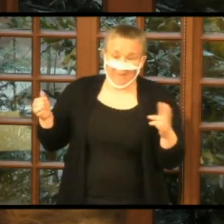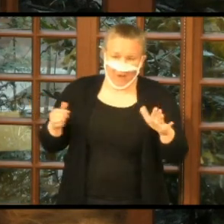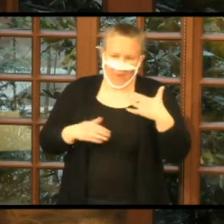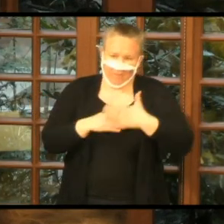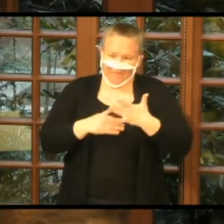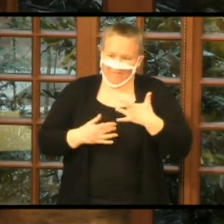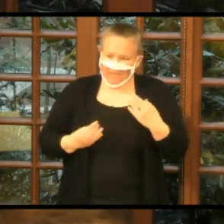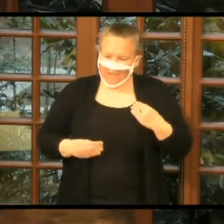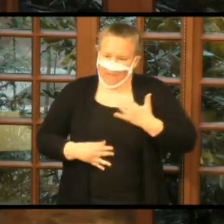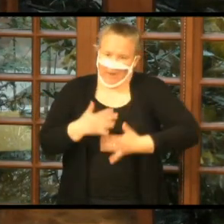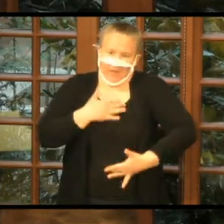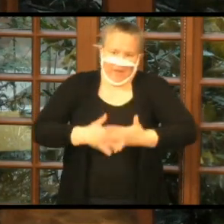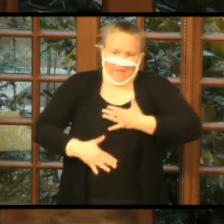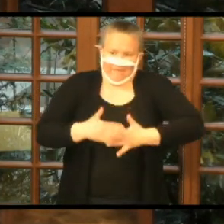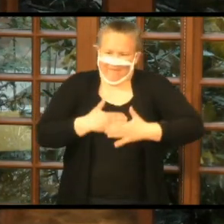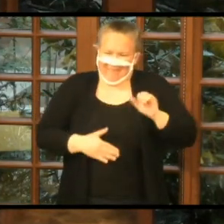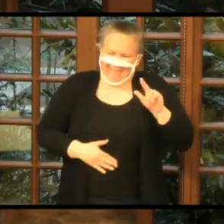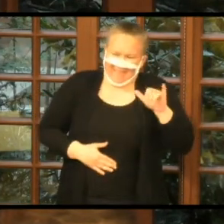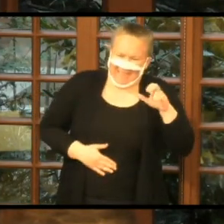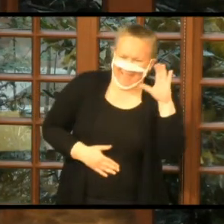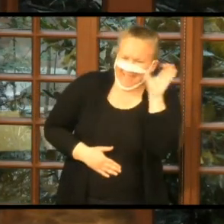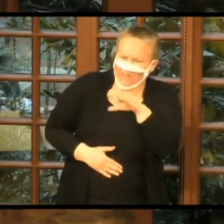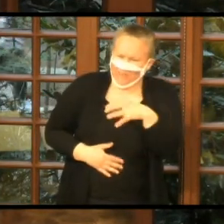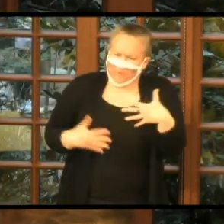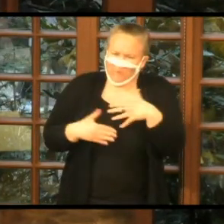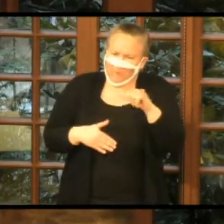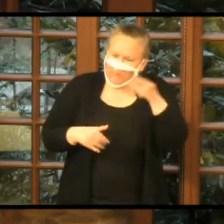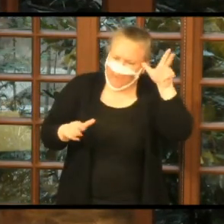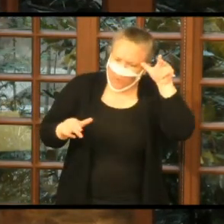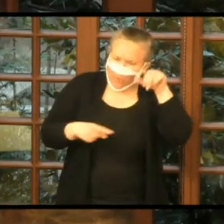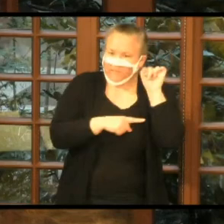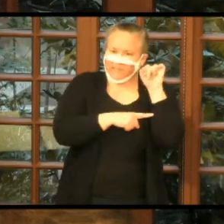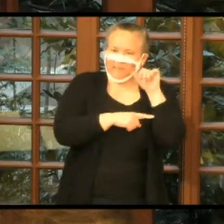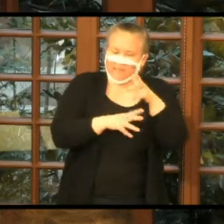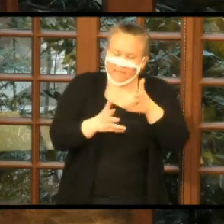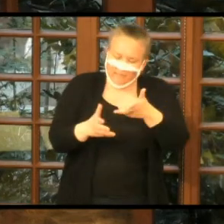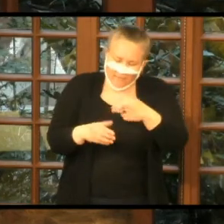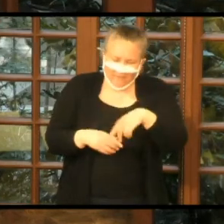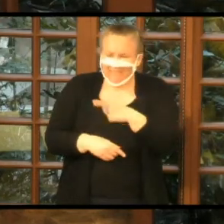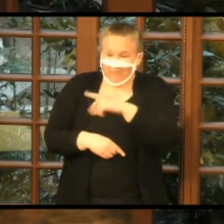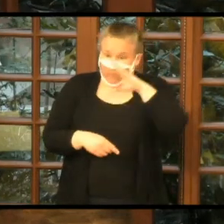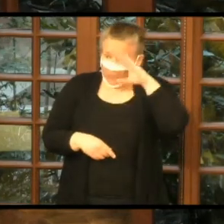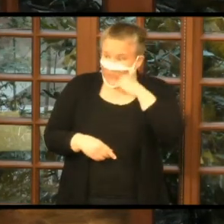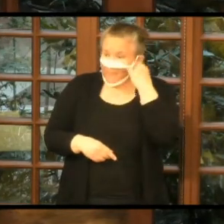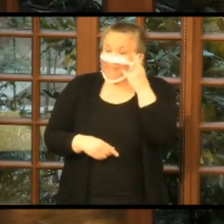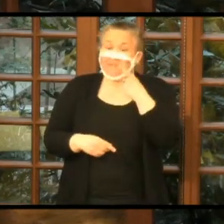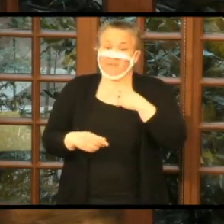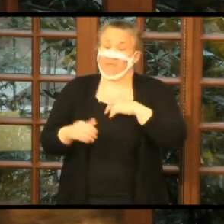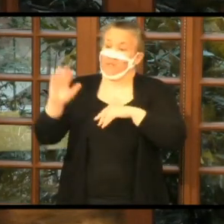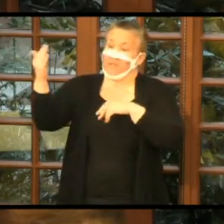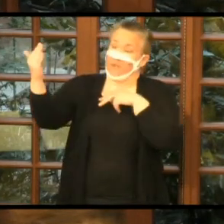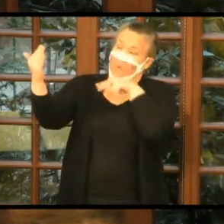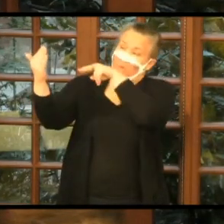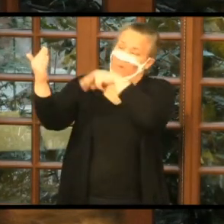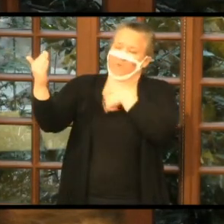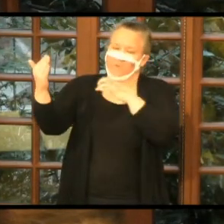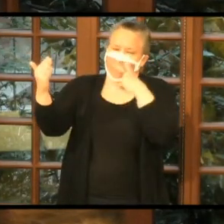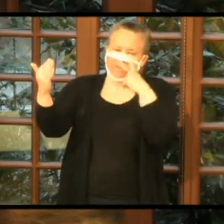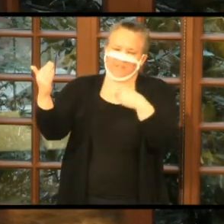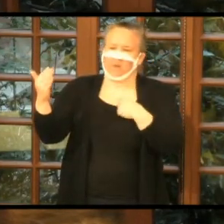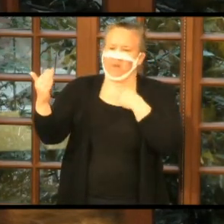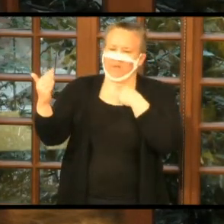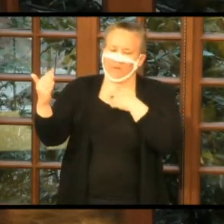feels alive, alien, spooked as horses. She knows if she looks in a mirror, she'd see her